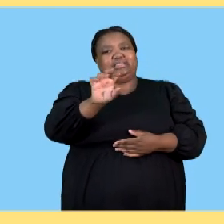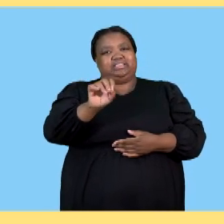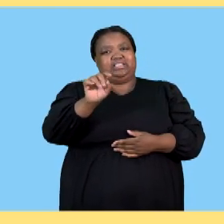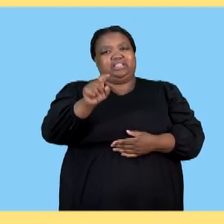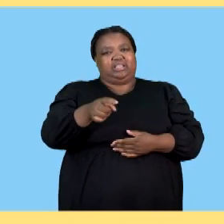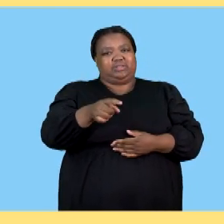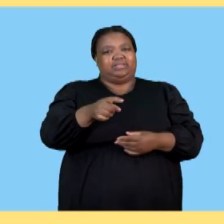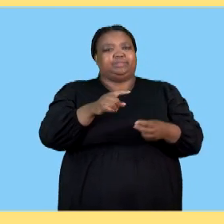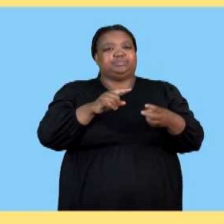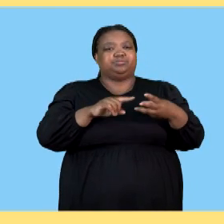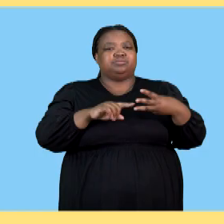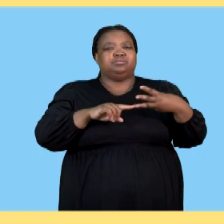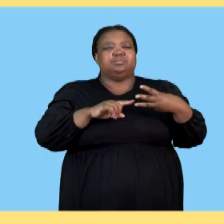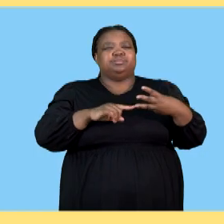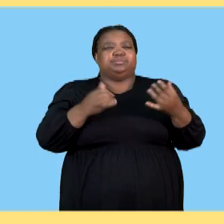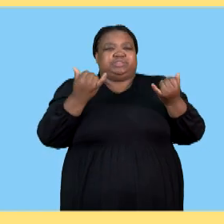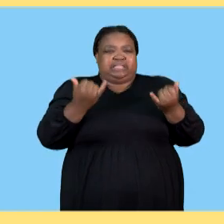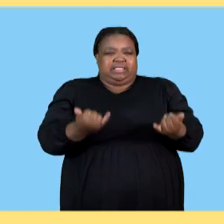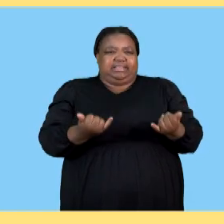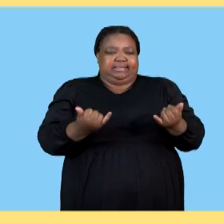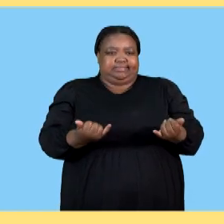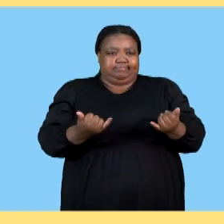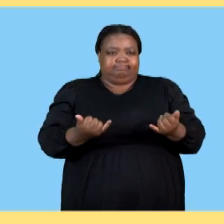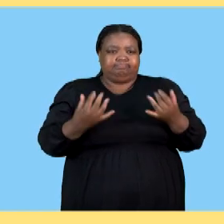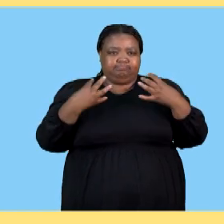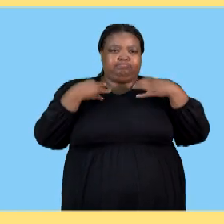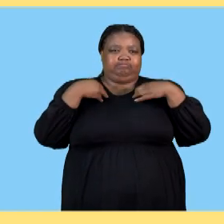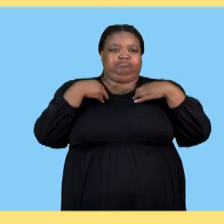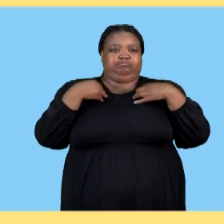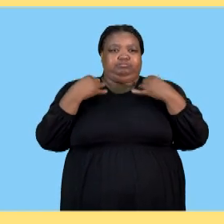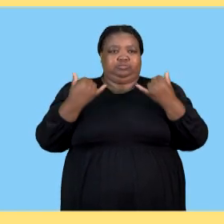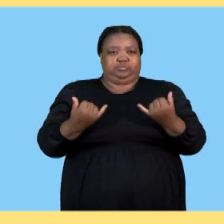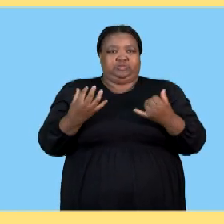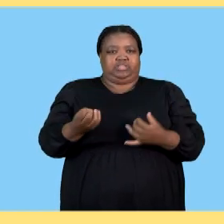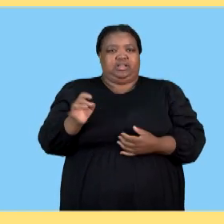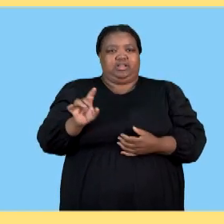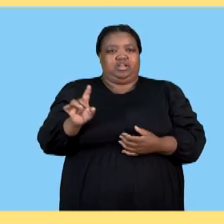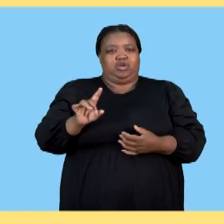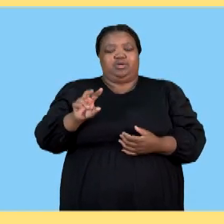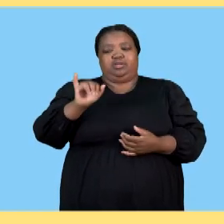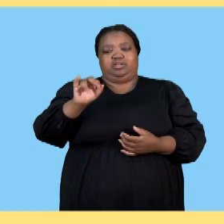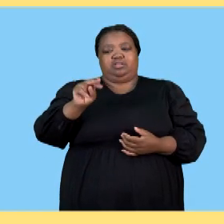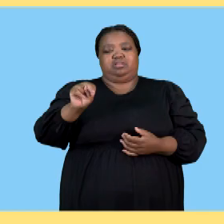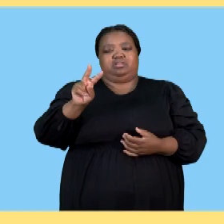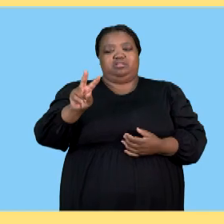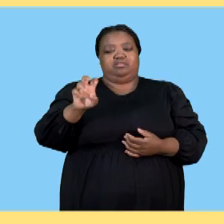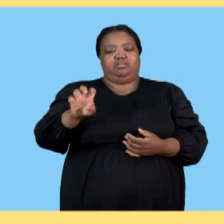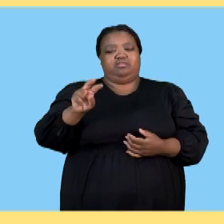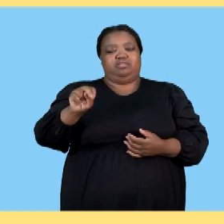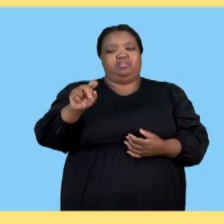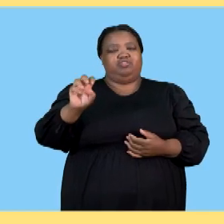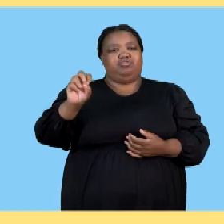there. Then the next one again, we are now on our current assets in this case. We have inventory, which is